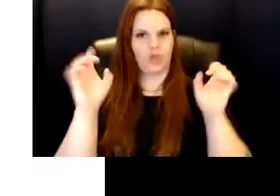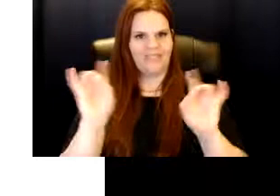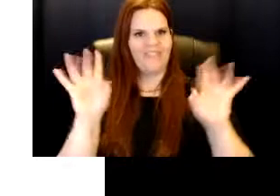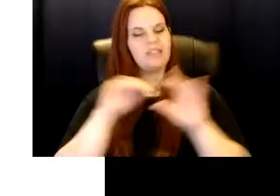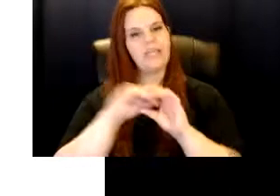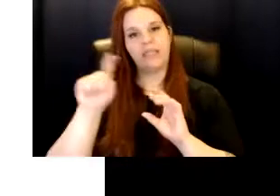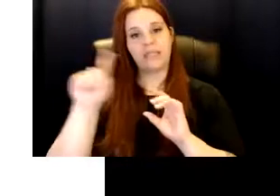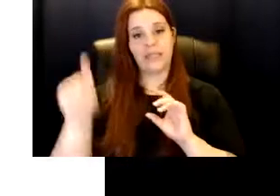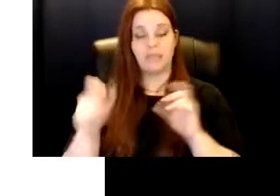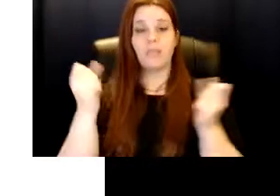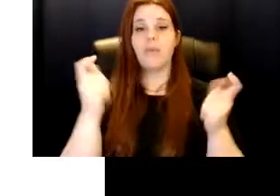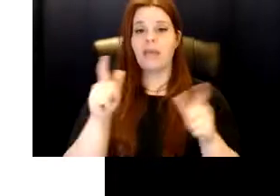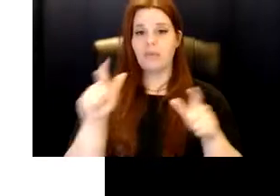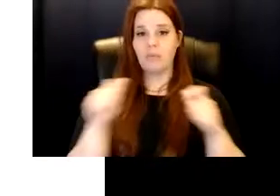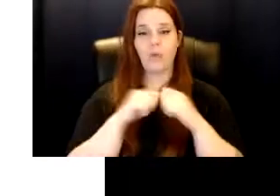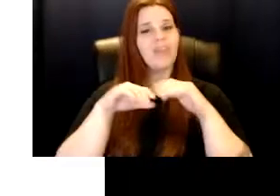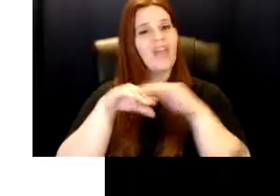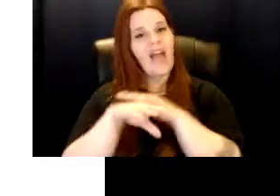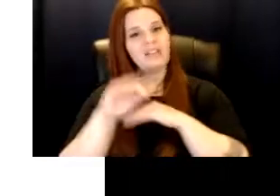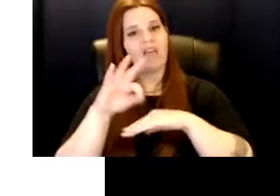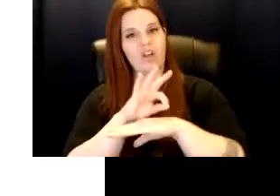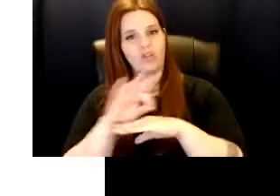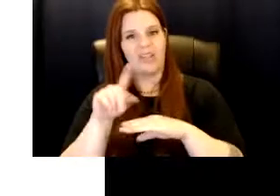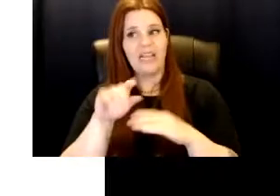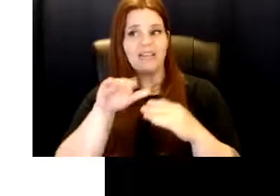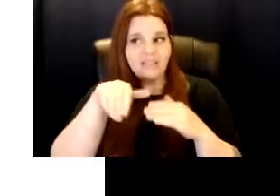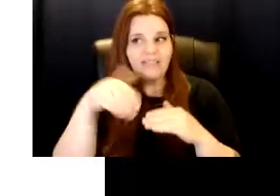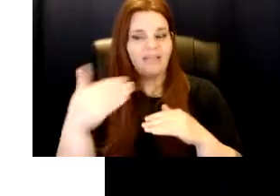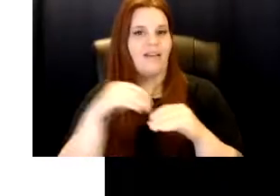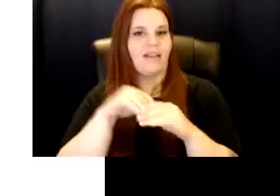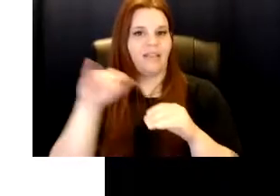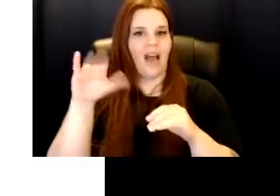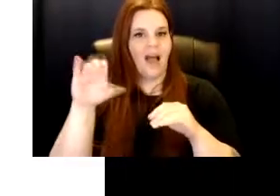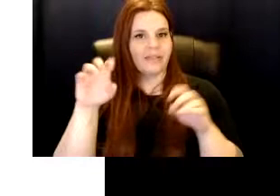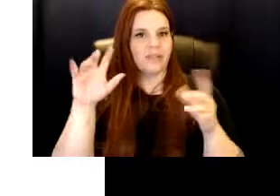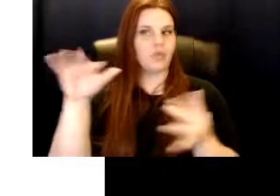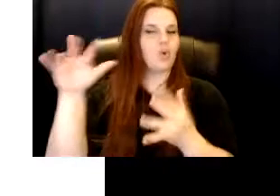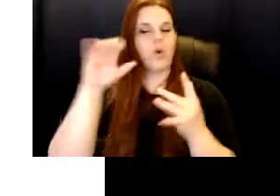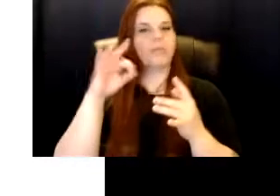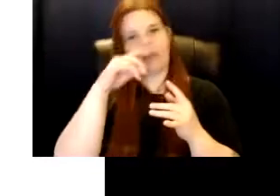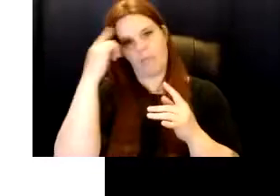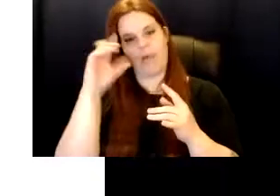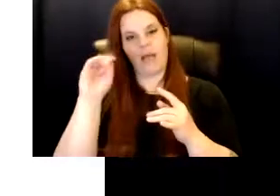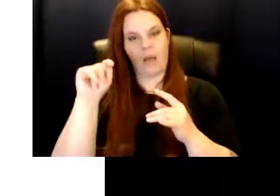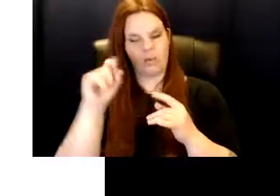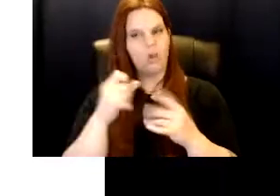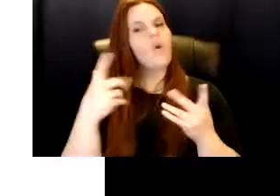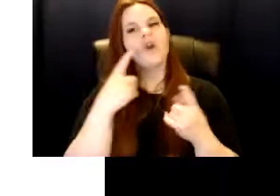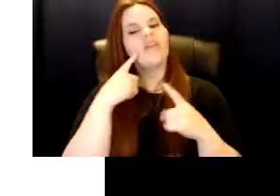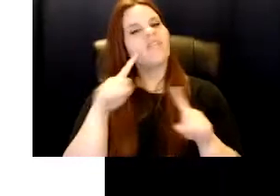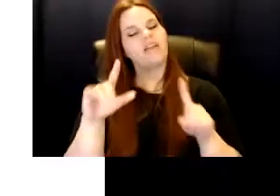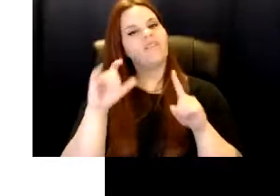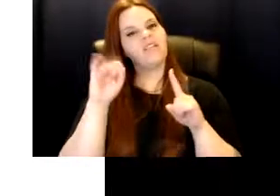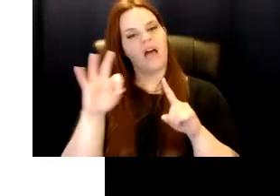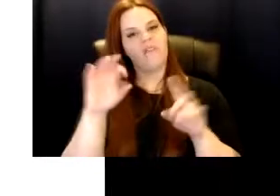people with access and functional needs died in the ice storms and blackouts. What are your thoughts on the effectiveness of